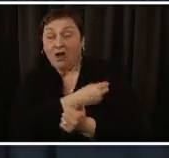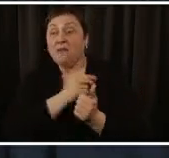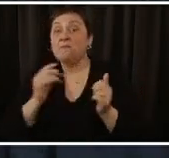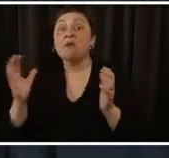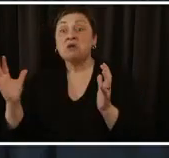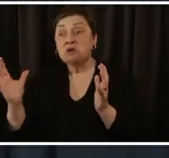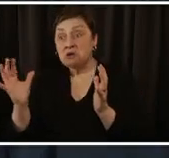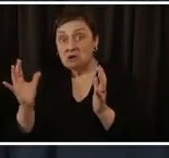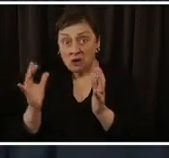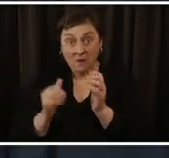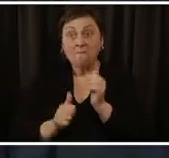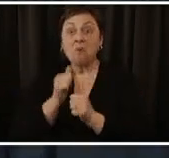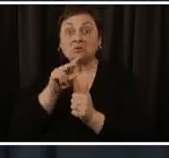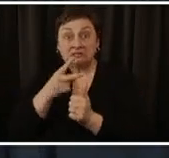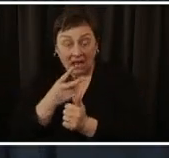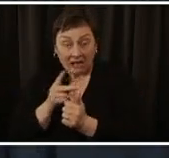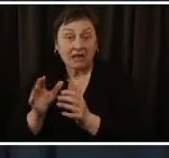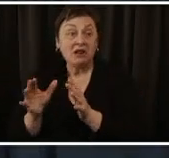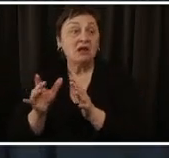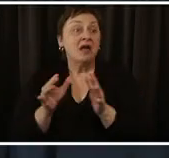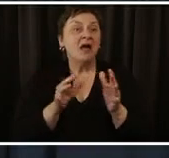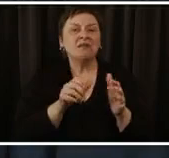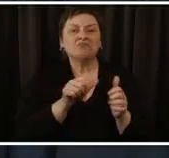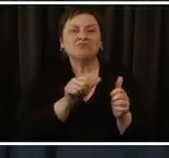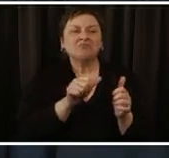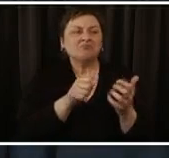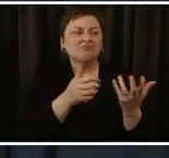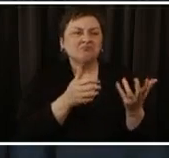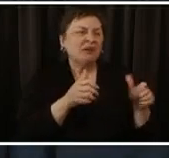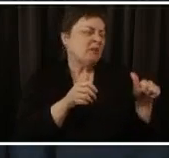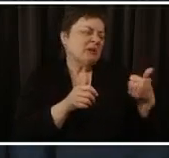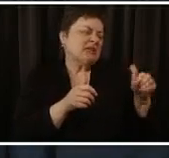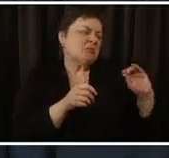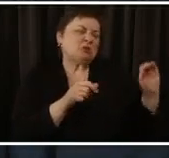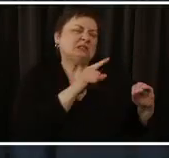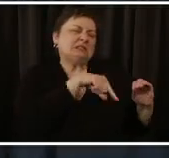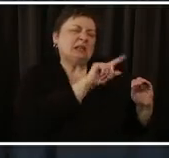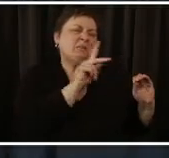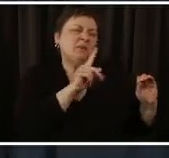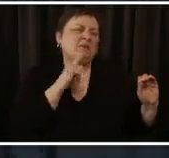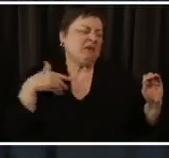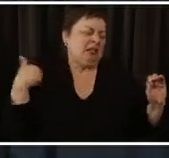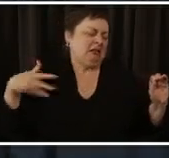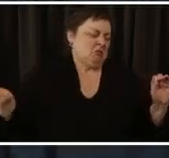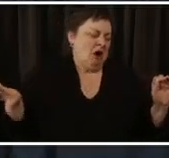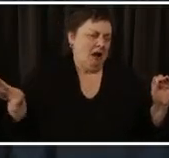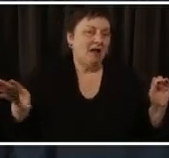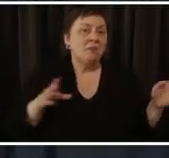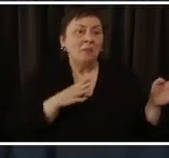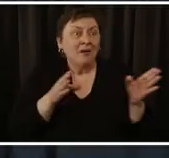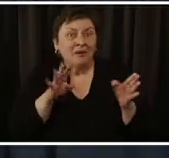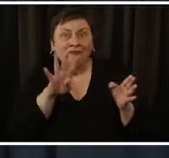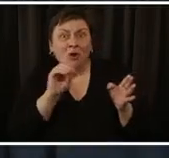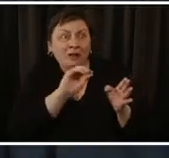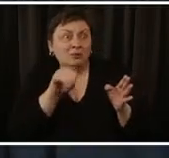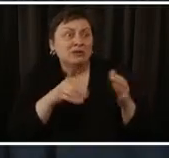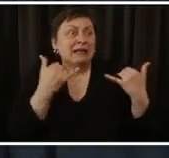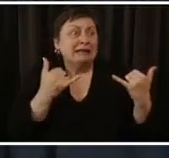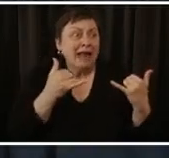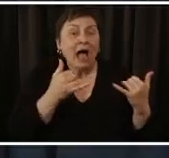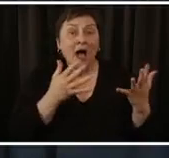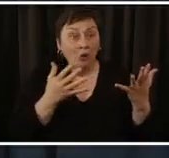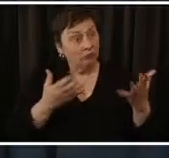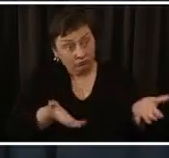want it. So that leaves about 40%. Putting it off, thought it was hard to schedule, don't want to spend time on the internet. Now that it's available